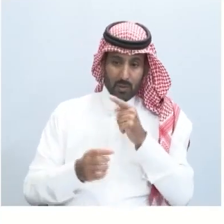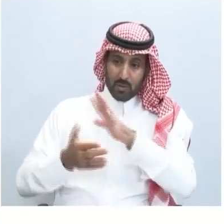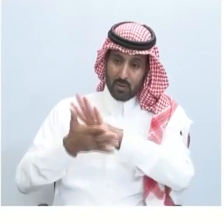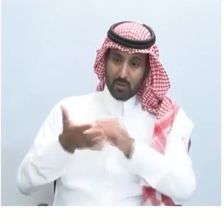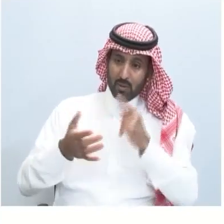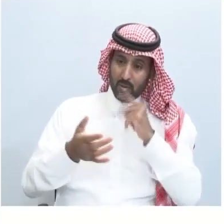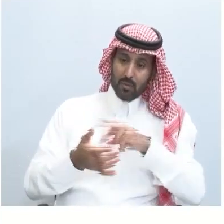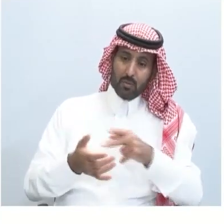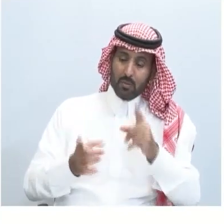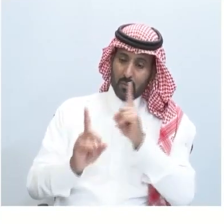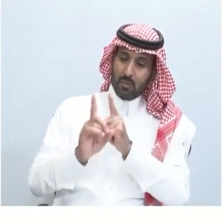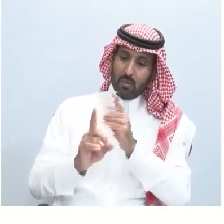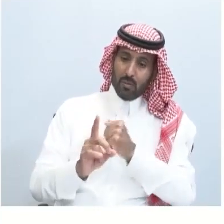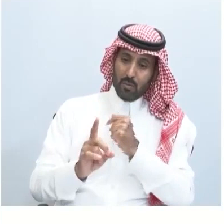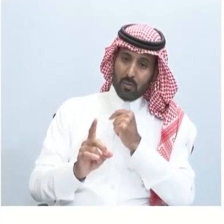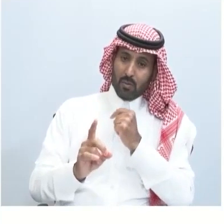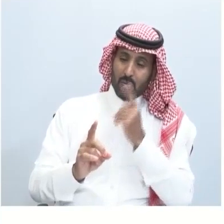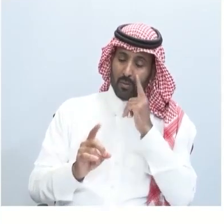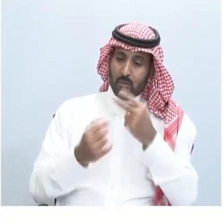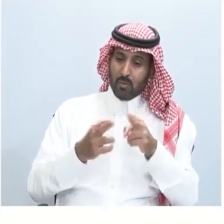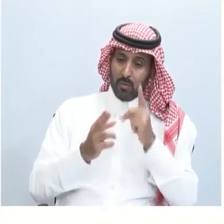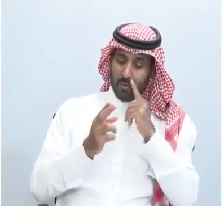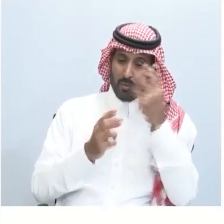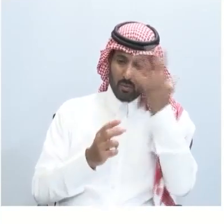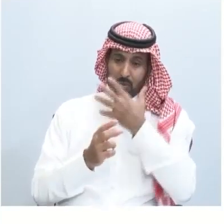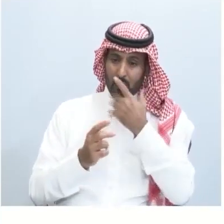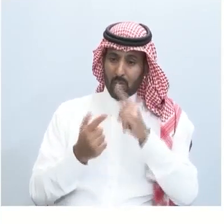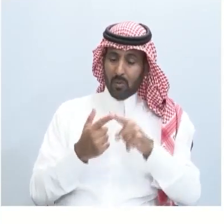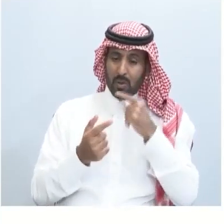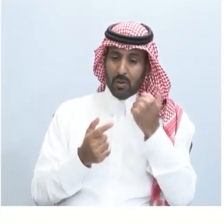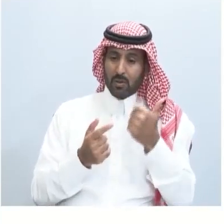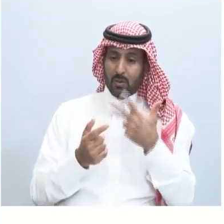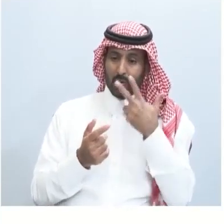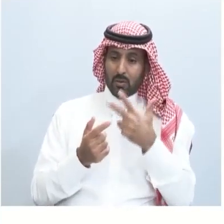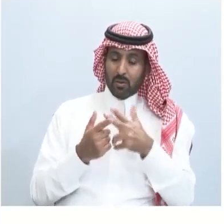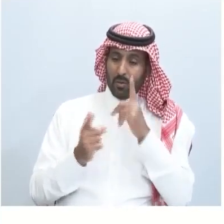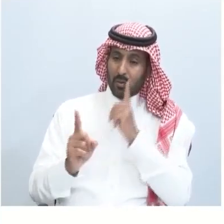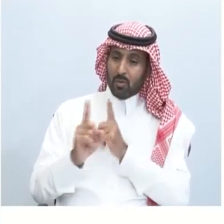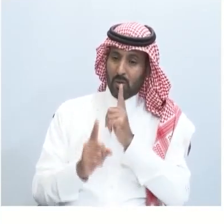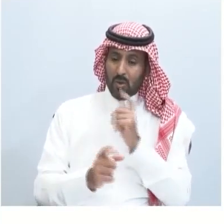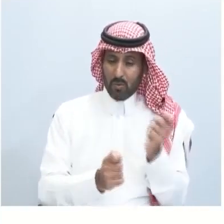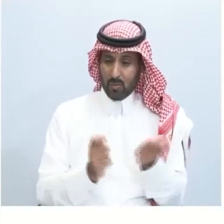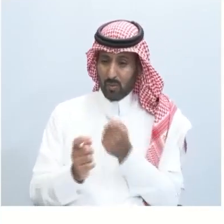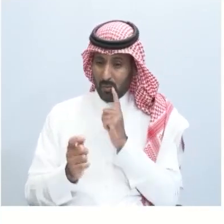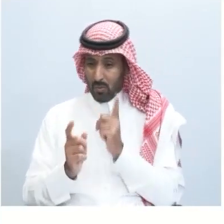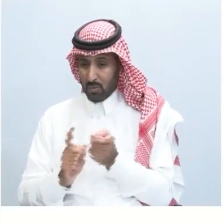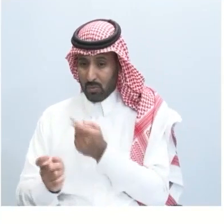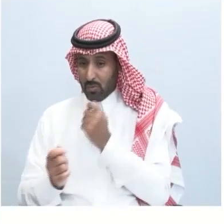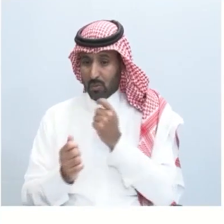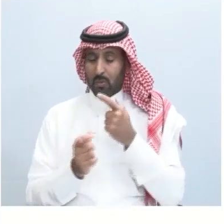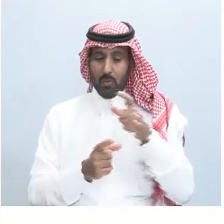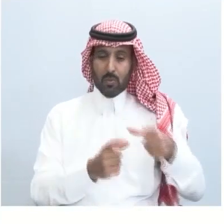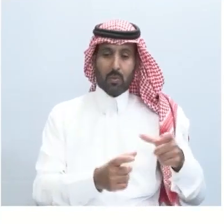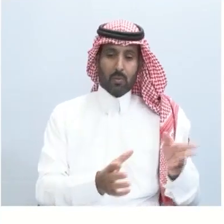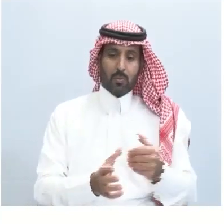of position. It is then restarted with a face-off, i.e. two players face each other on the ice and try to gain control of the puck